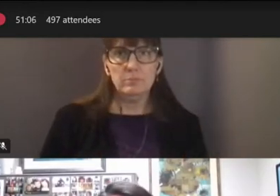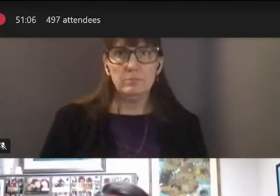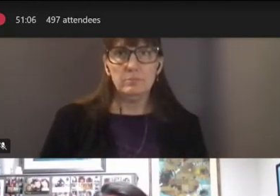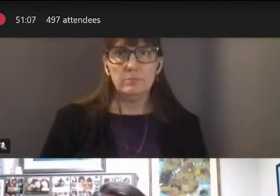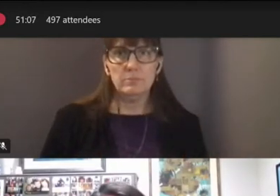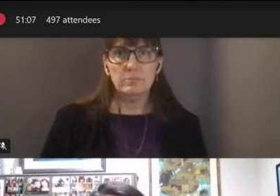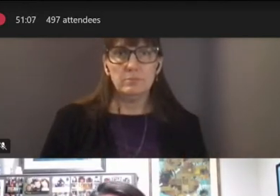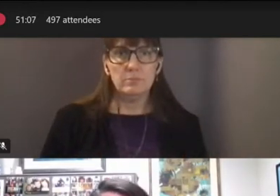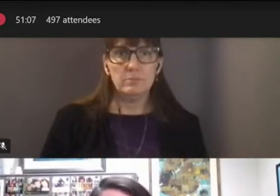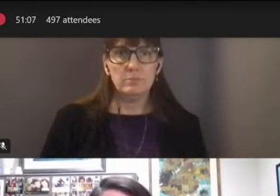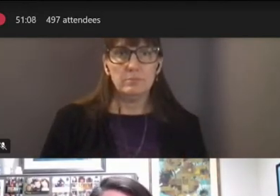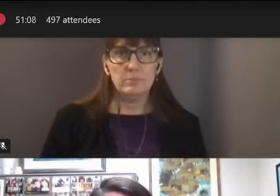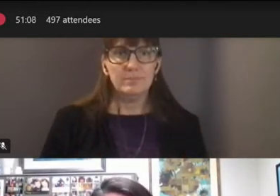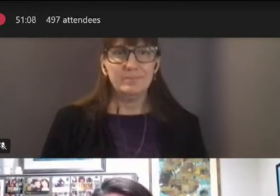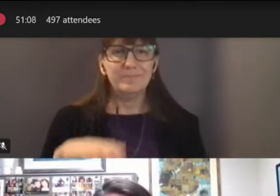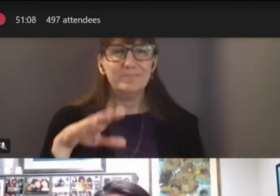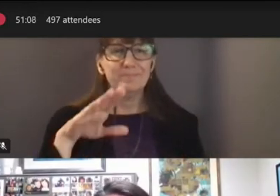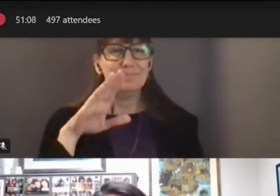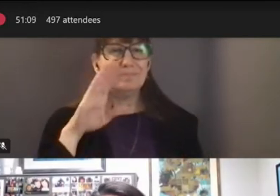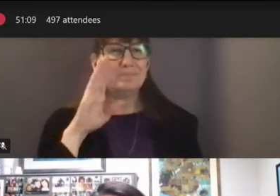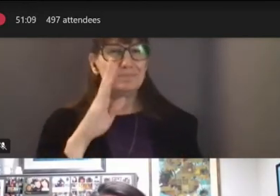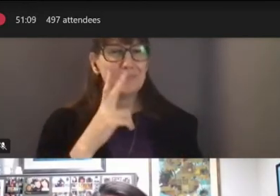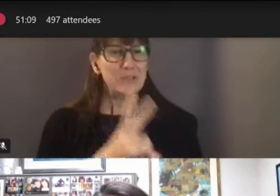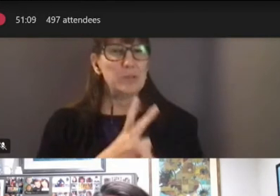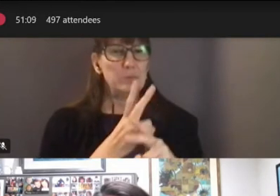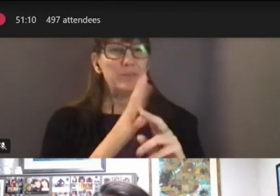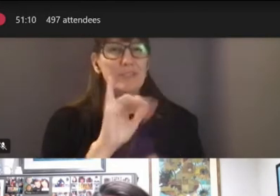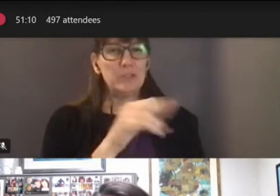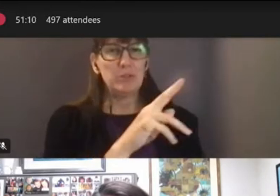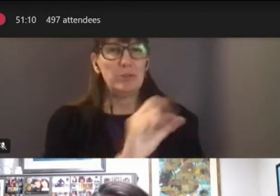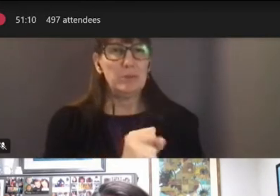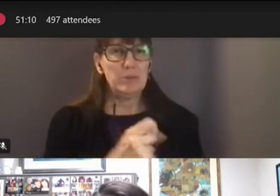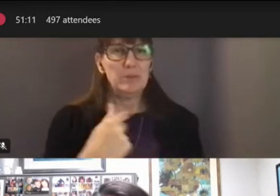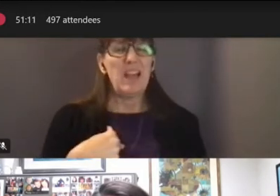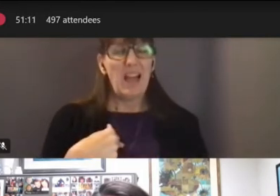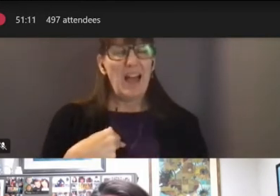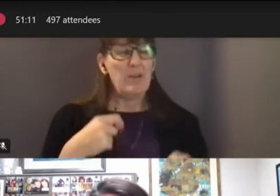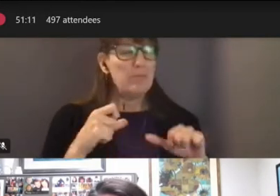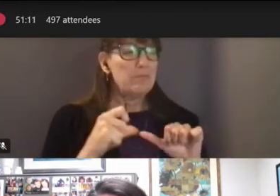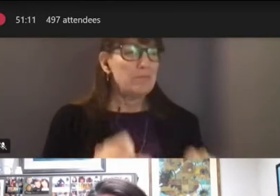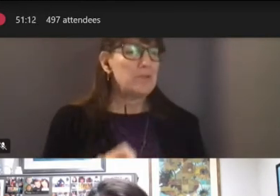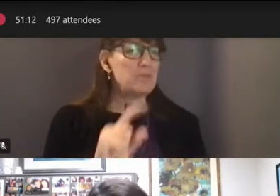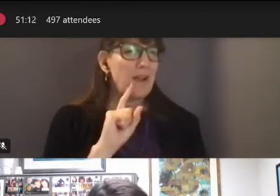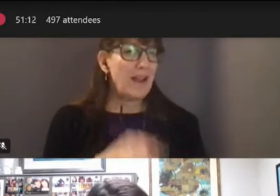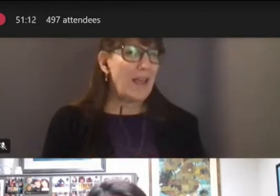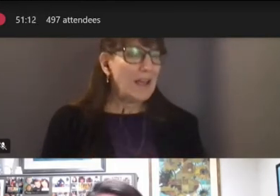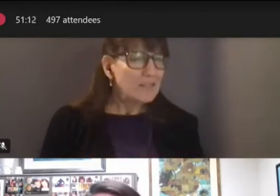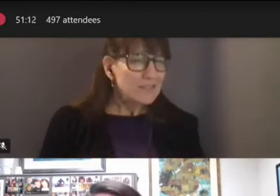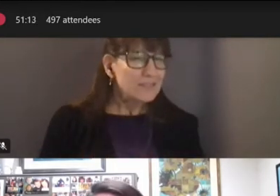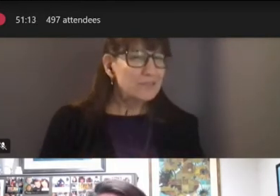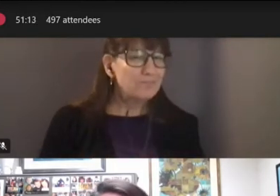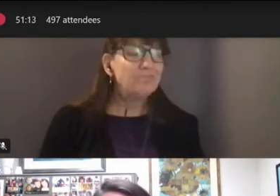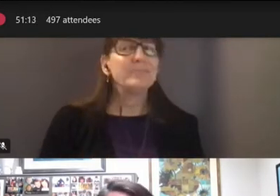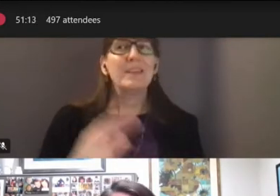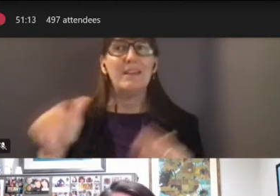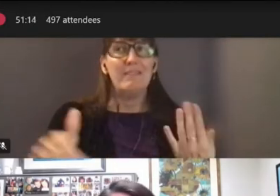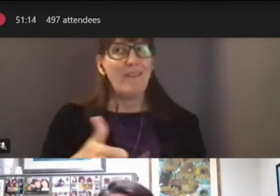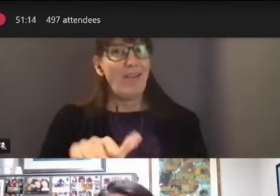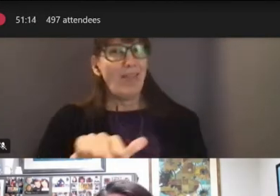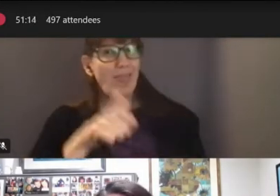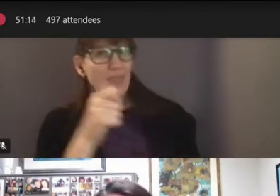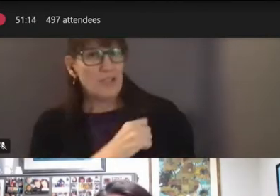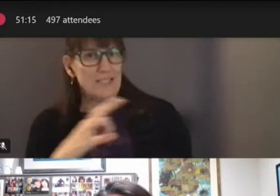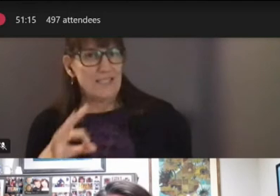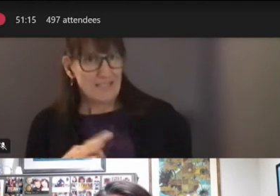Hi, Superintendent Jones. I can take a try at starting to answer that question and then invite my colleagues to join in as well. So remember, we're